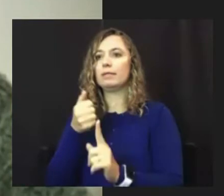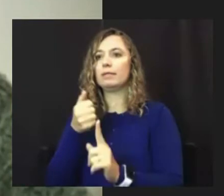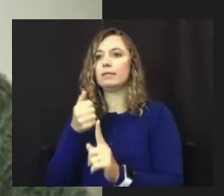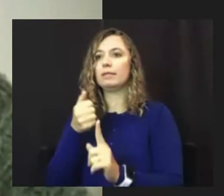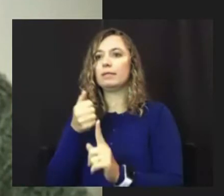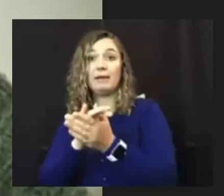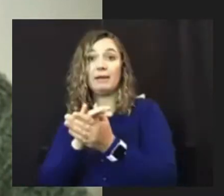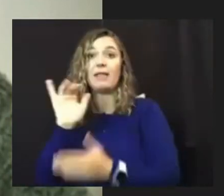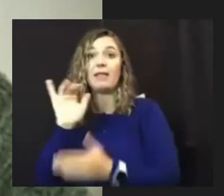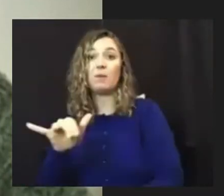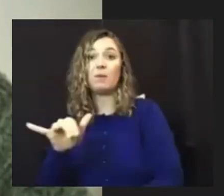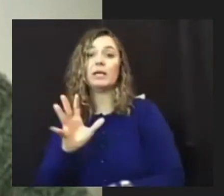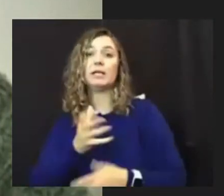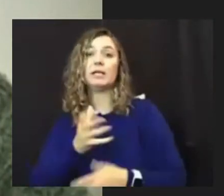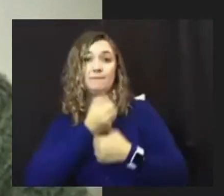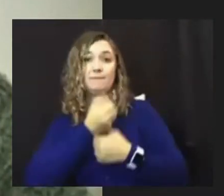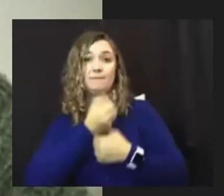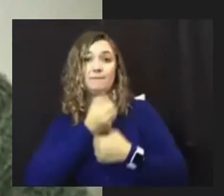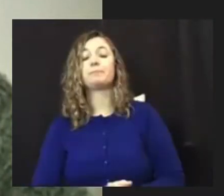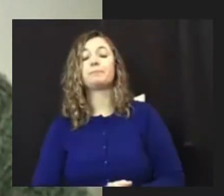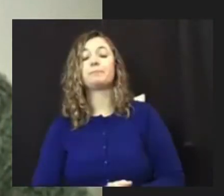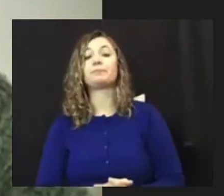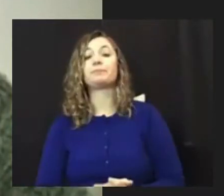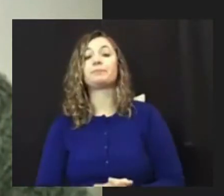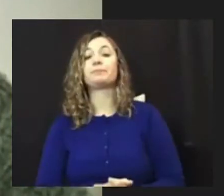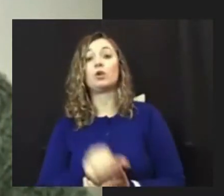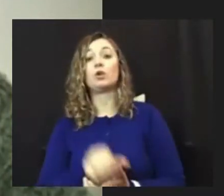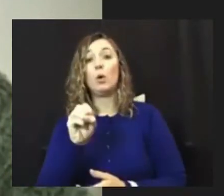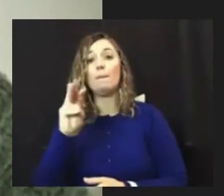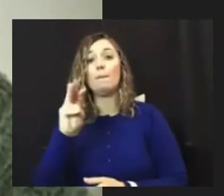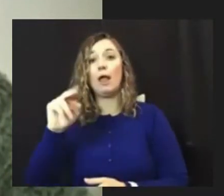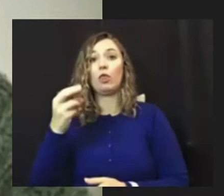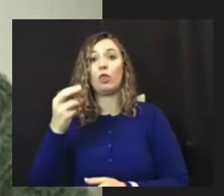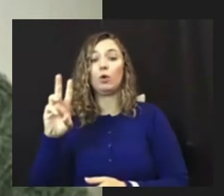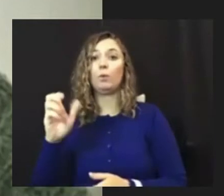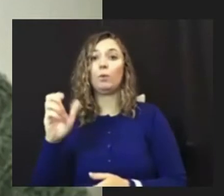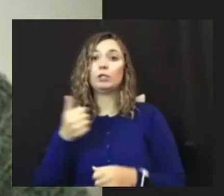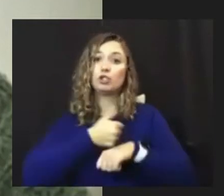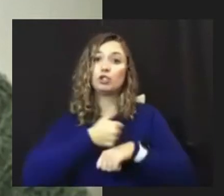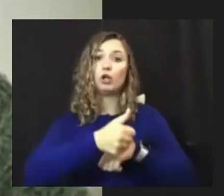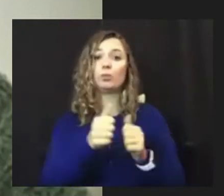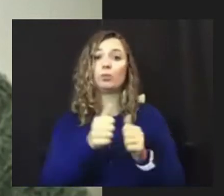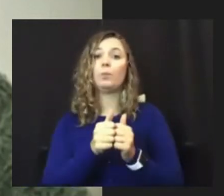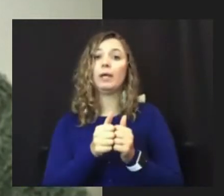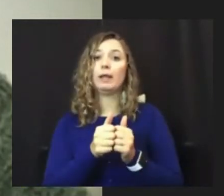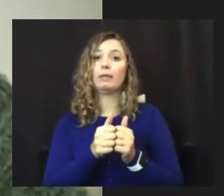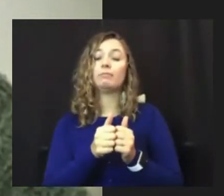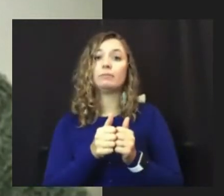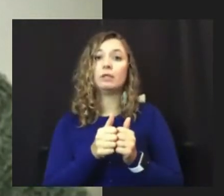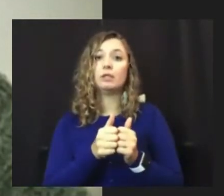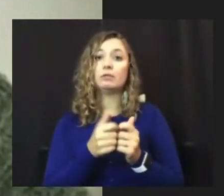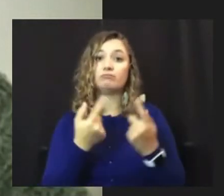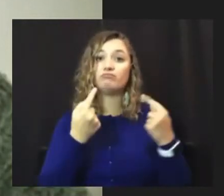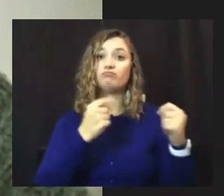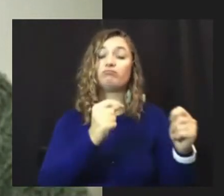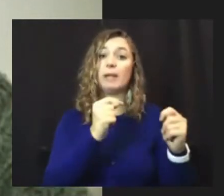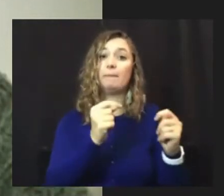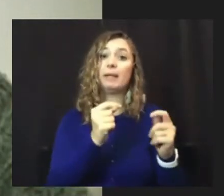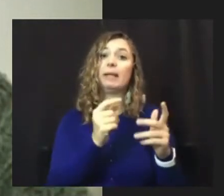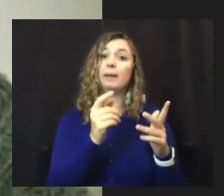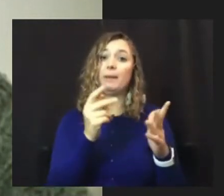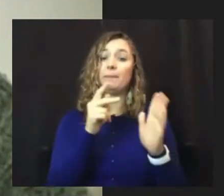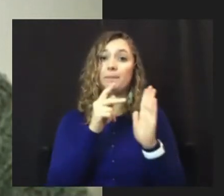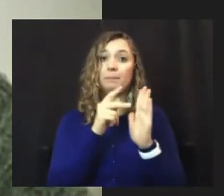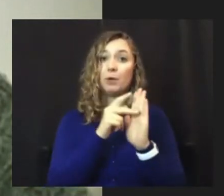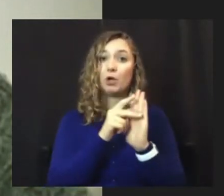And so Matthew was charged that night with attempted murder. He didn't remember